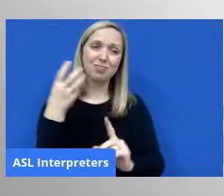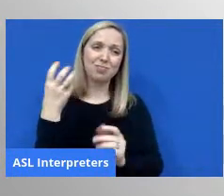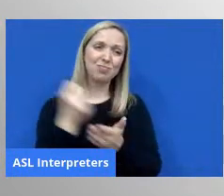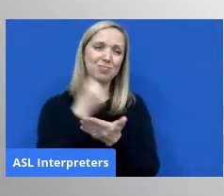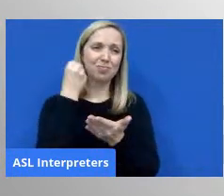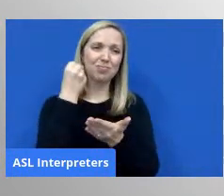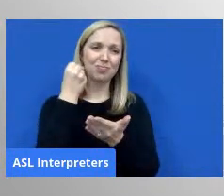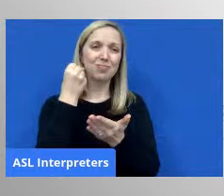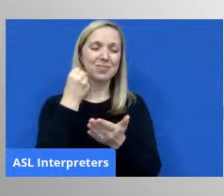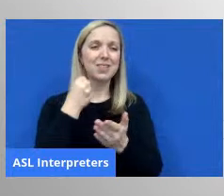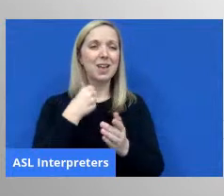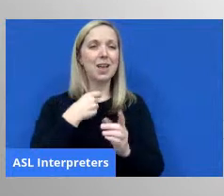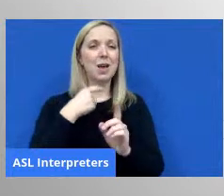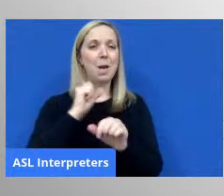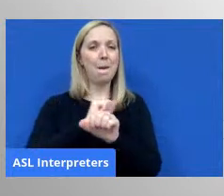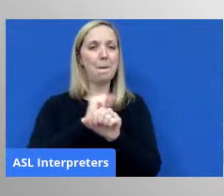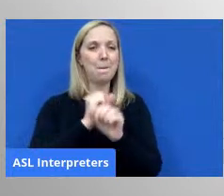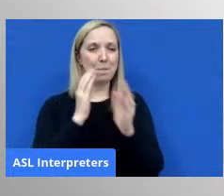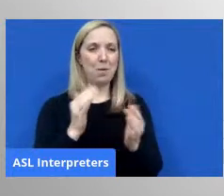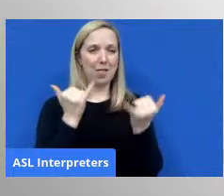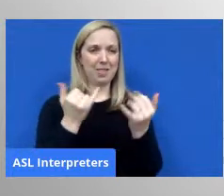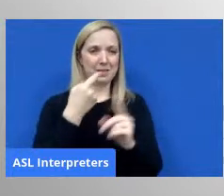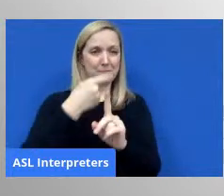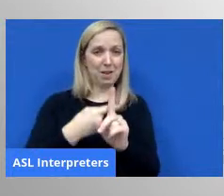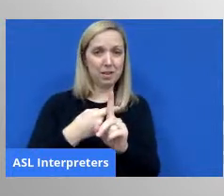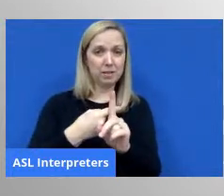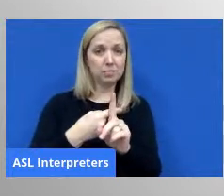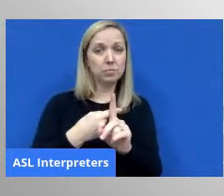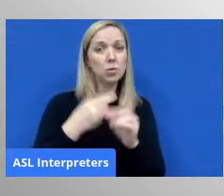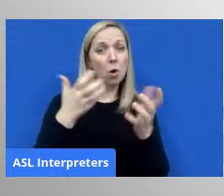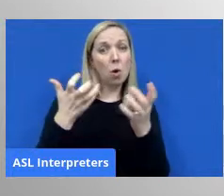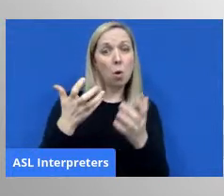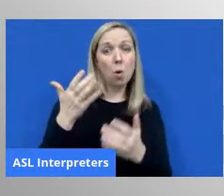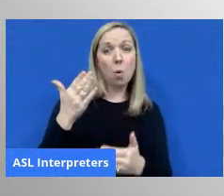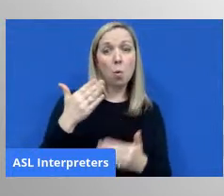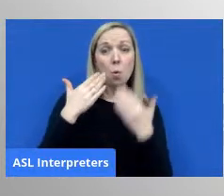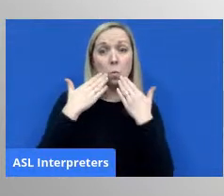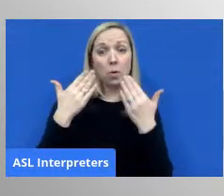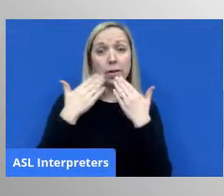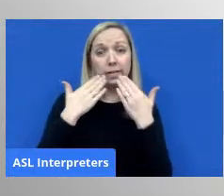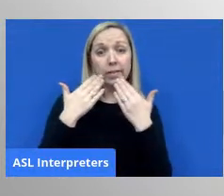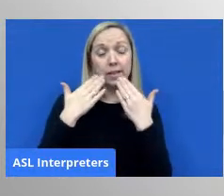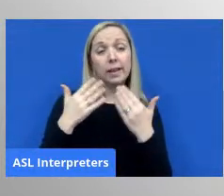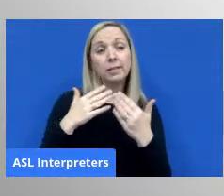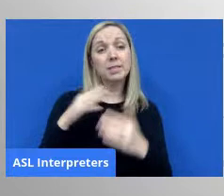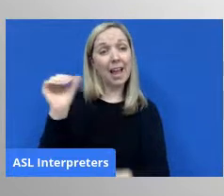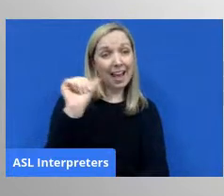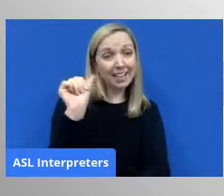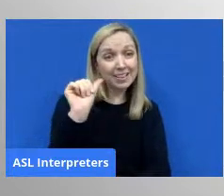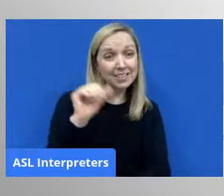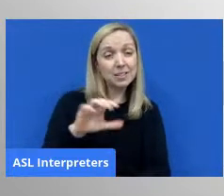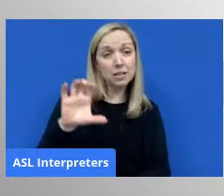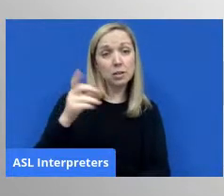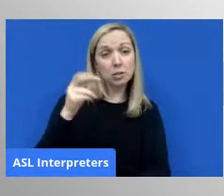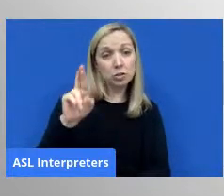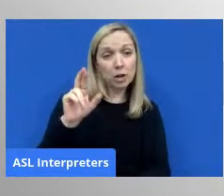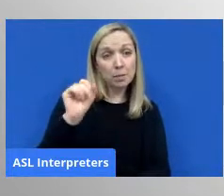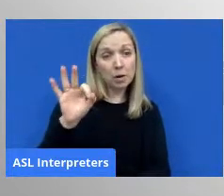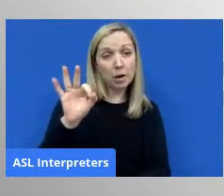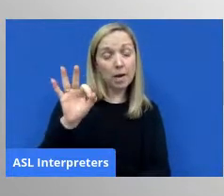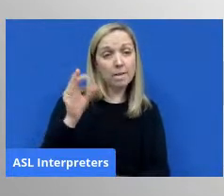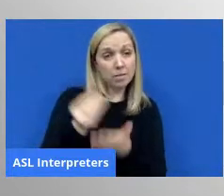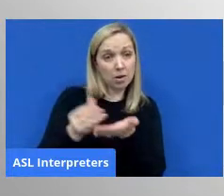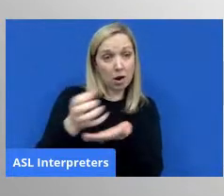Foundation for Excellence and the Athens Area Chamber of Commerce for supporting this program. We have over $1,000